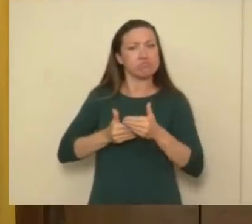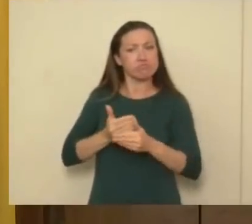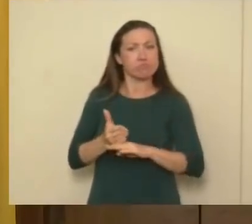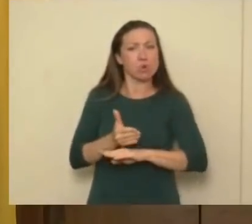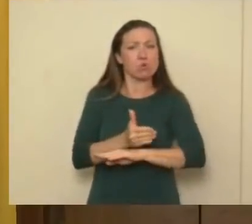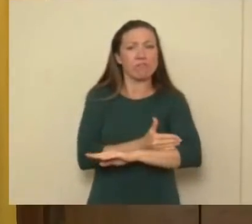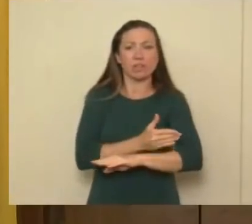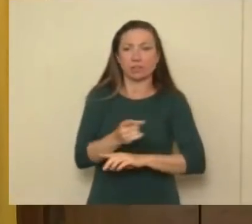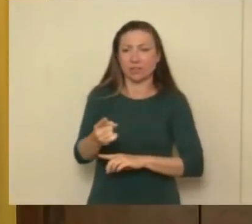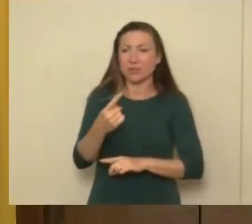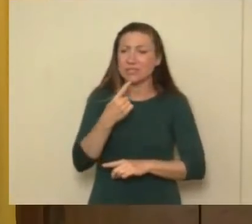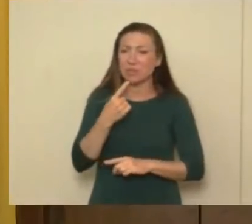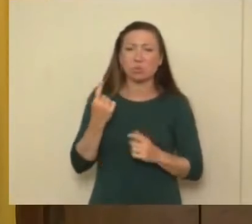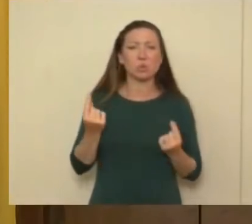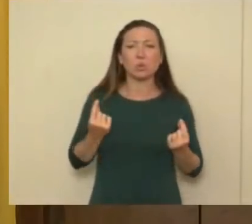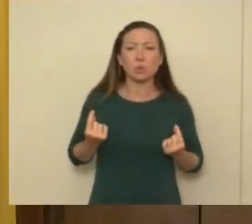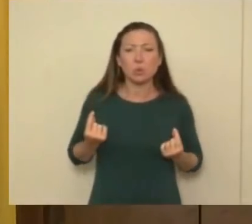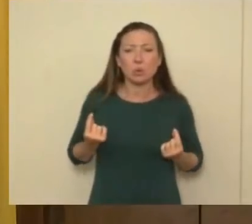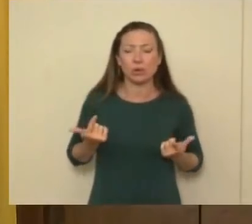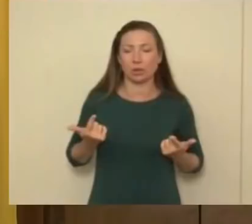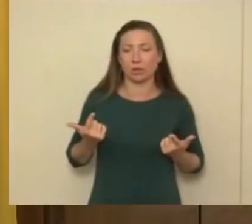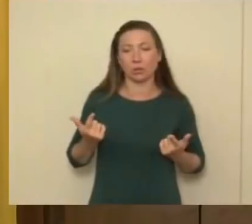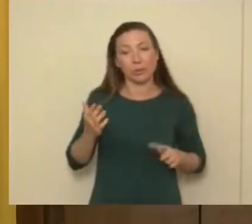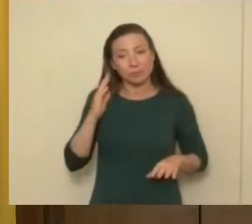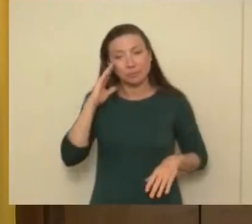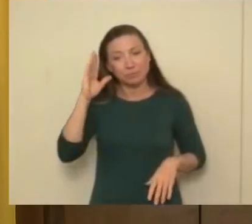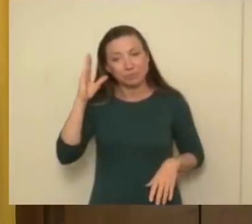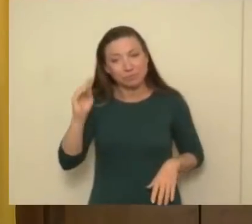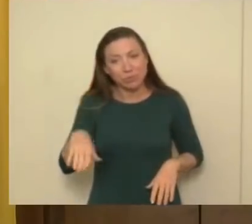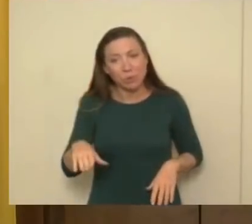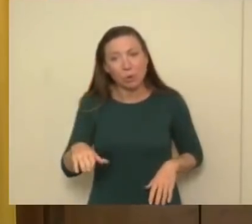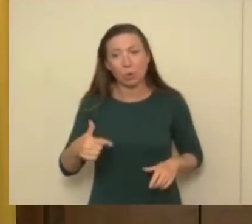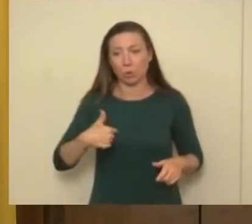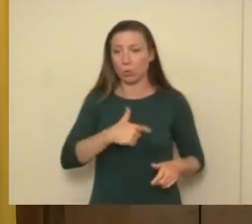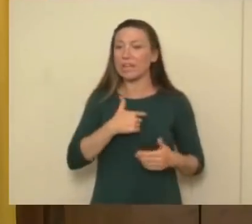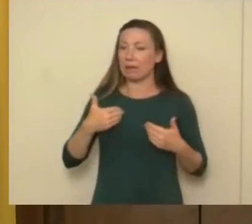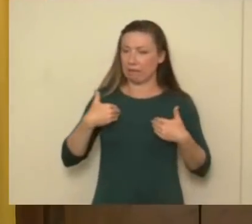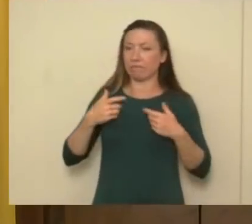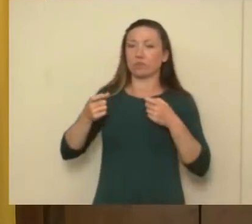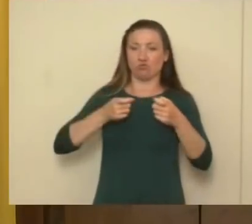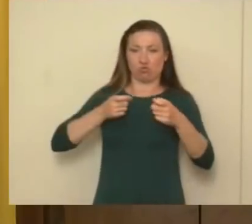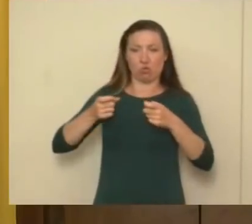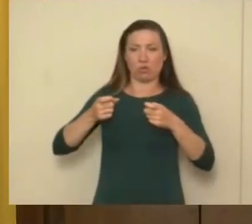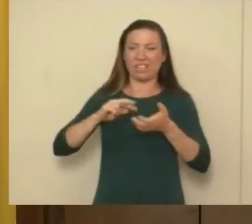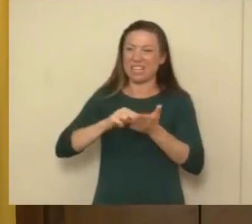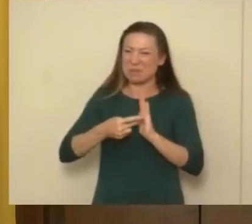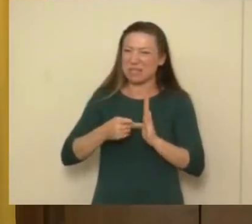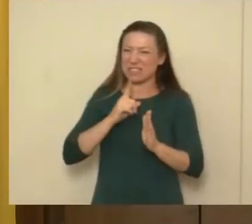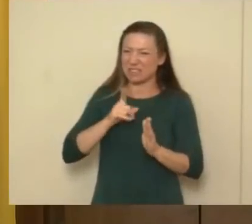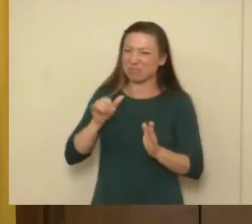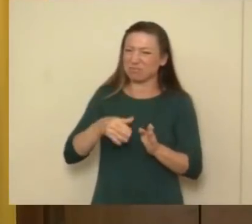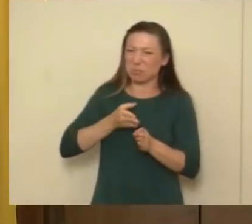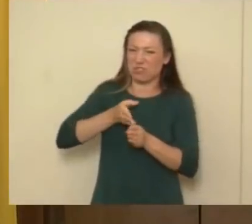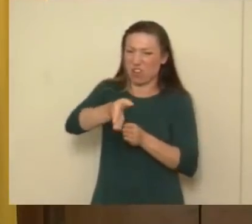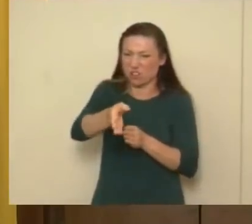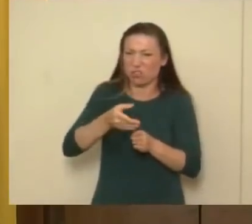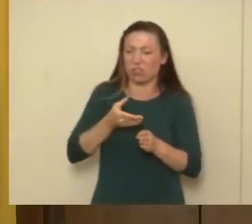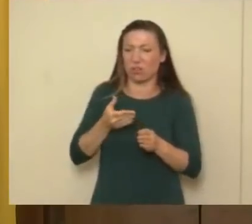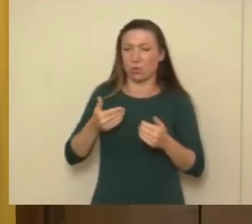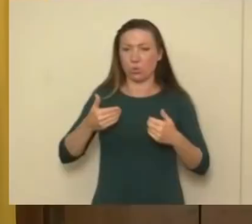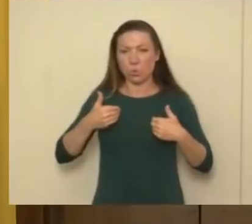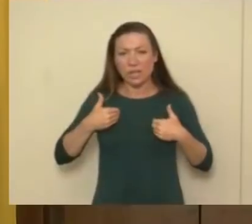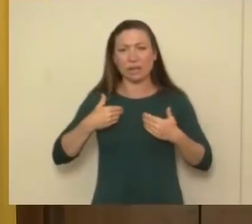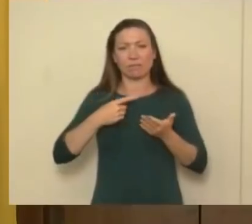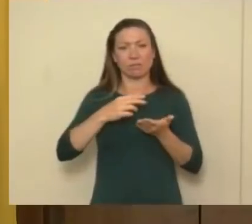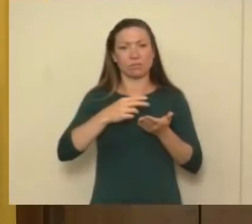what? We have control, and I mean that in a productive professional context, of the contractors like the